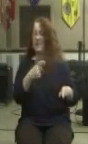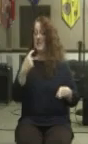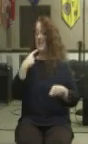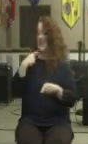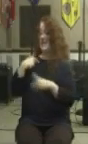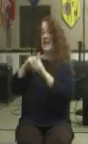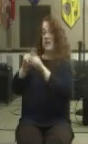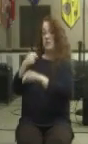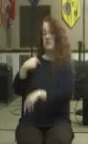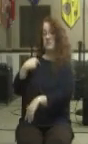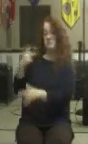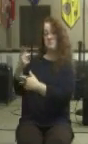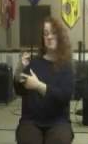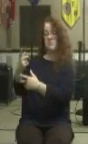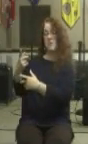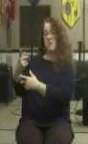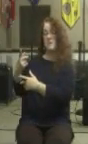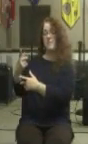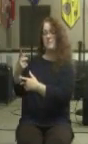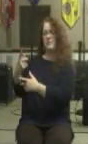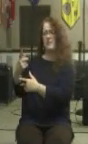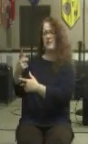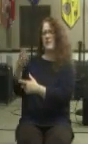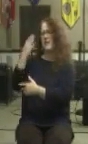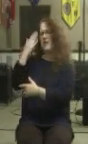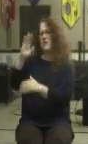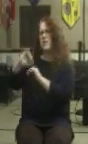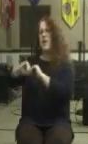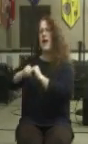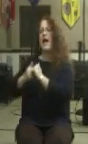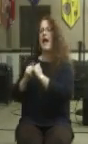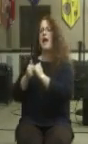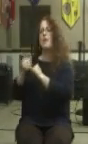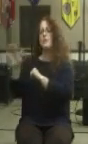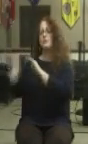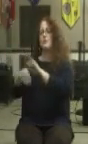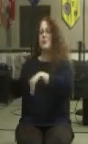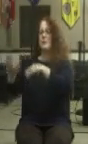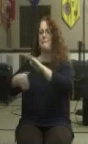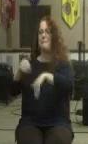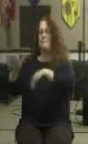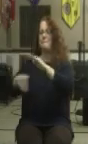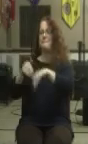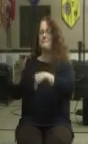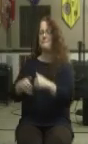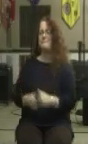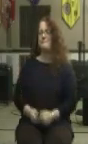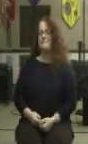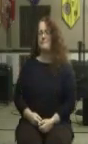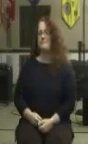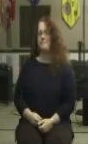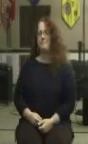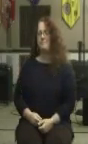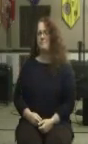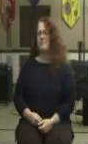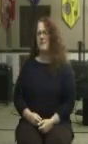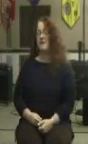in the water? And I got the answer right away. They don't know how to swim.